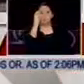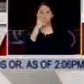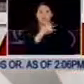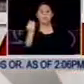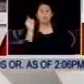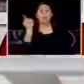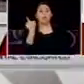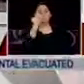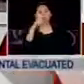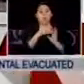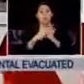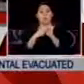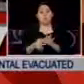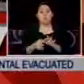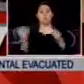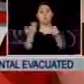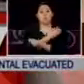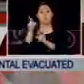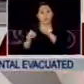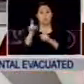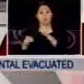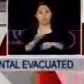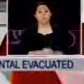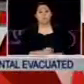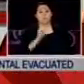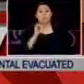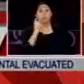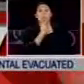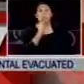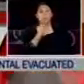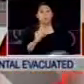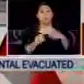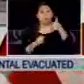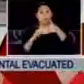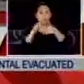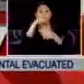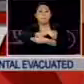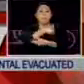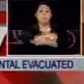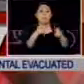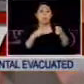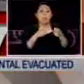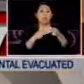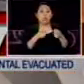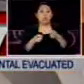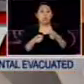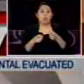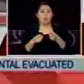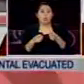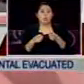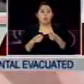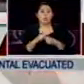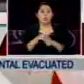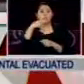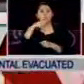follows. A, the branch manager of the Philippine Islands, Ayala Avenue Branch, 6th floor, SGB Building, 6758